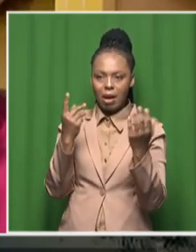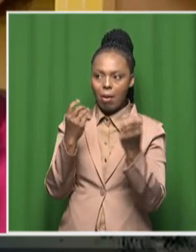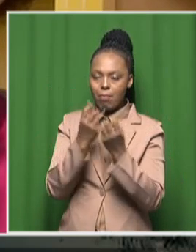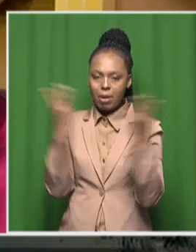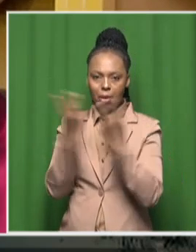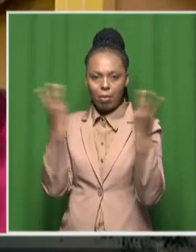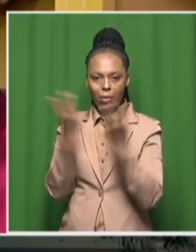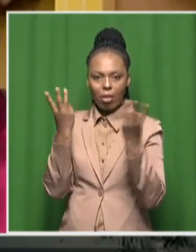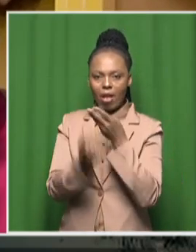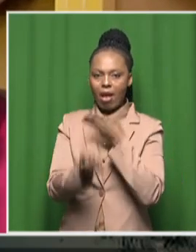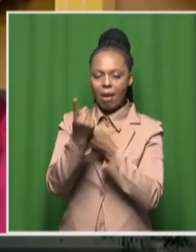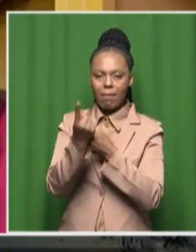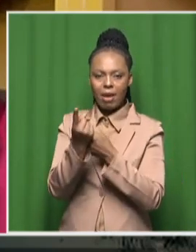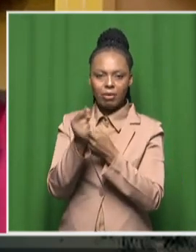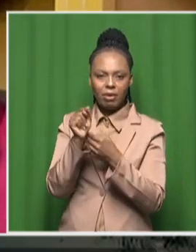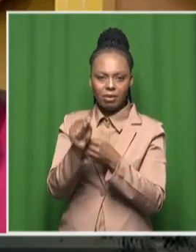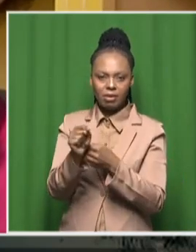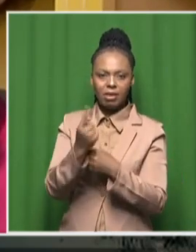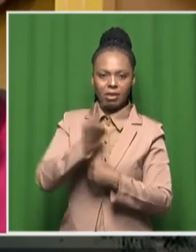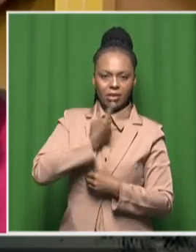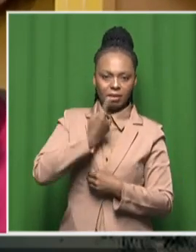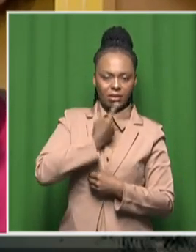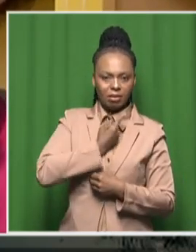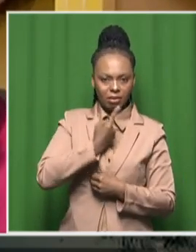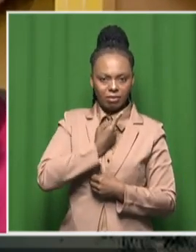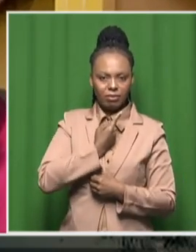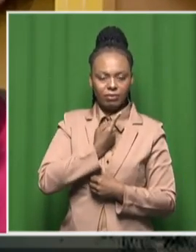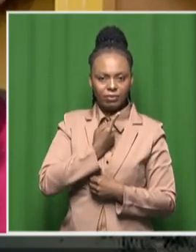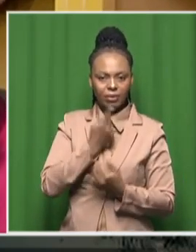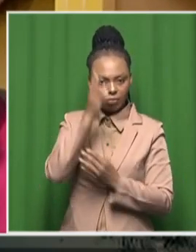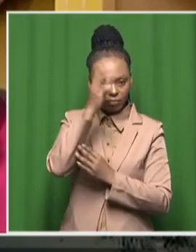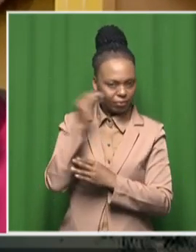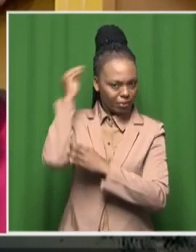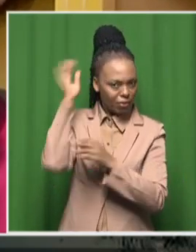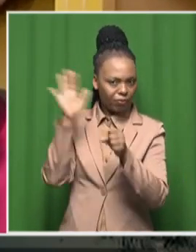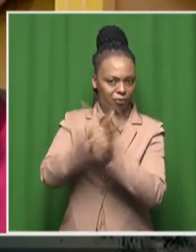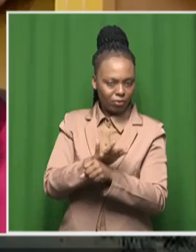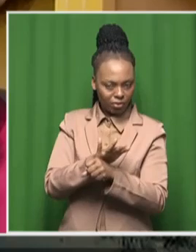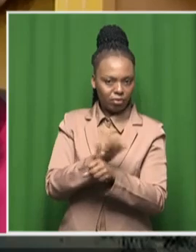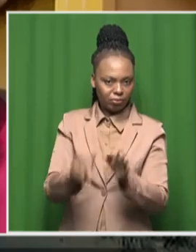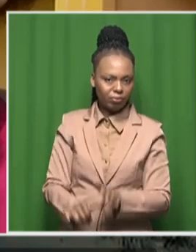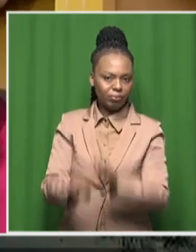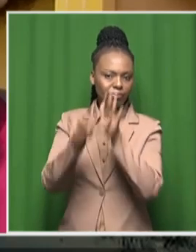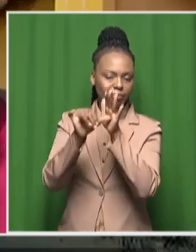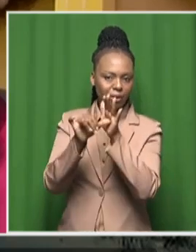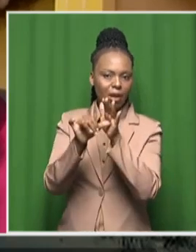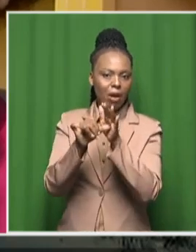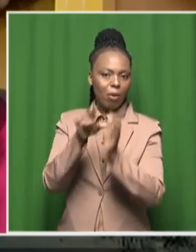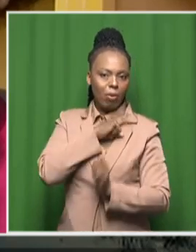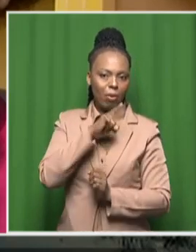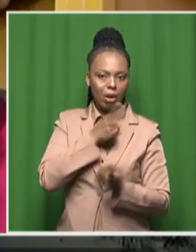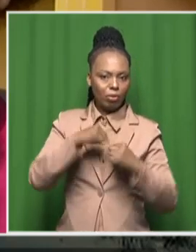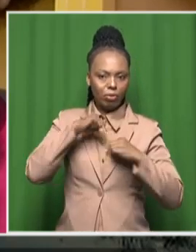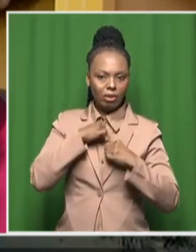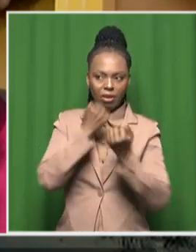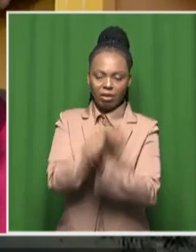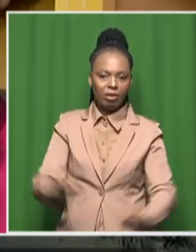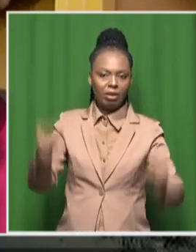And that emancipation, of course, starts with self-liberation that unleashes the full human potential. Clearly, as a country, we are not